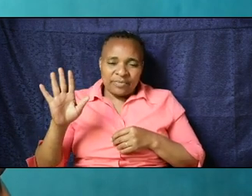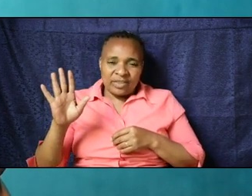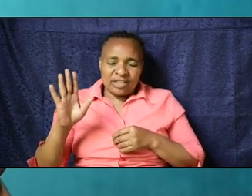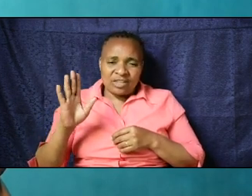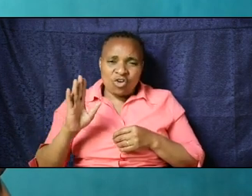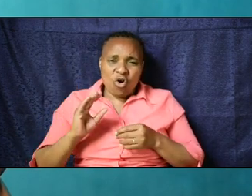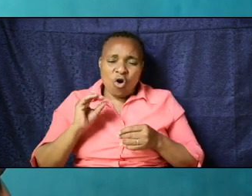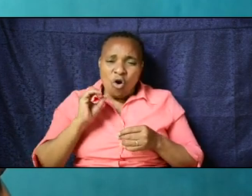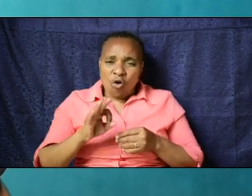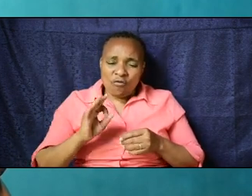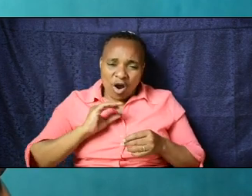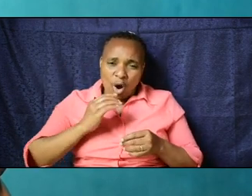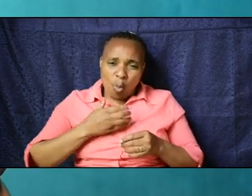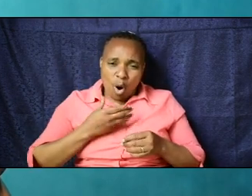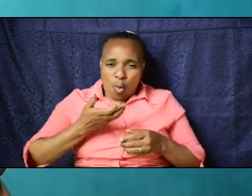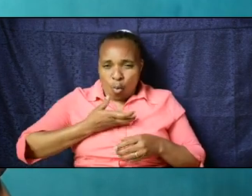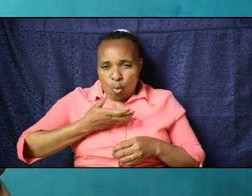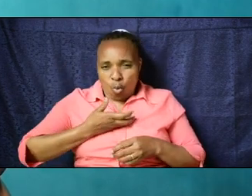of our own,